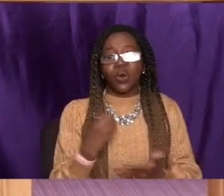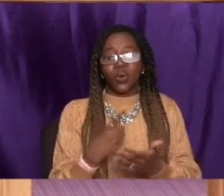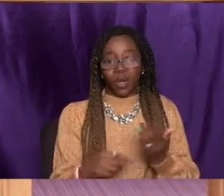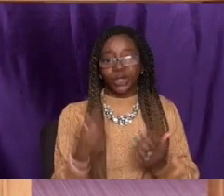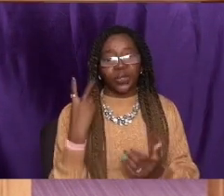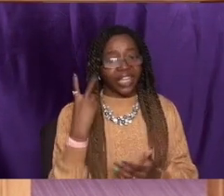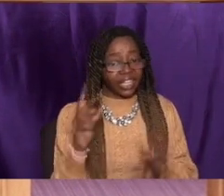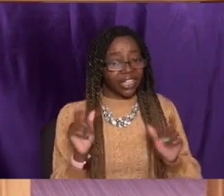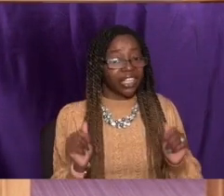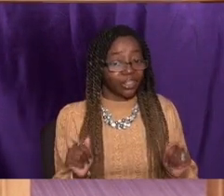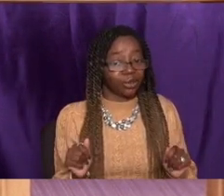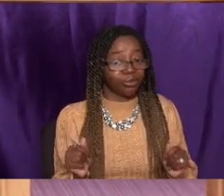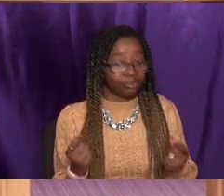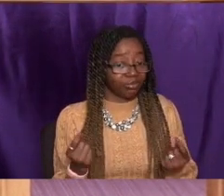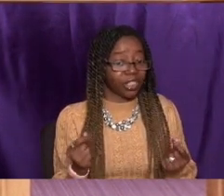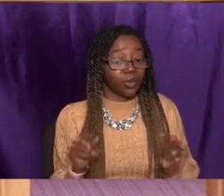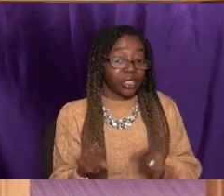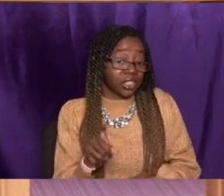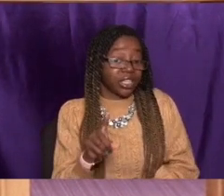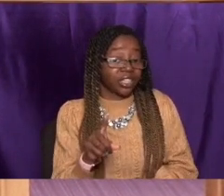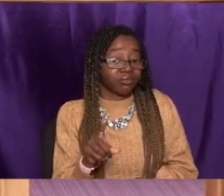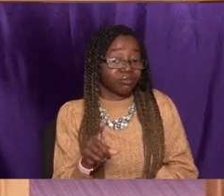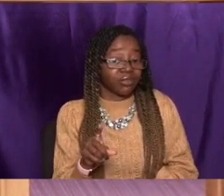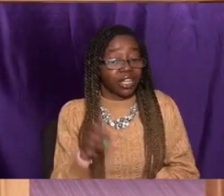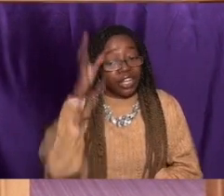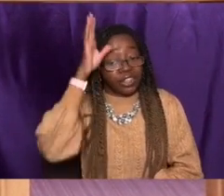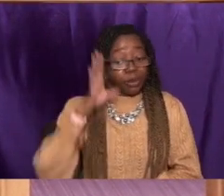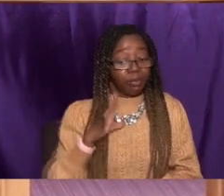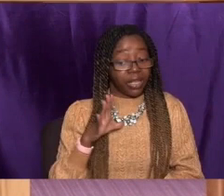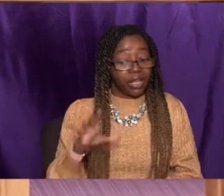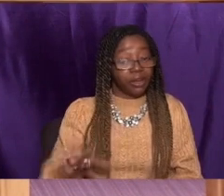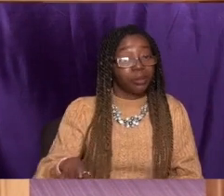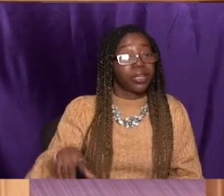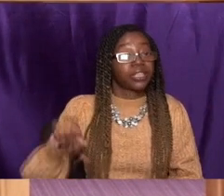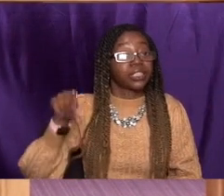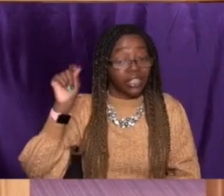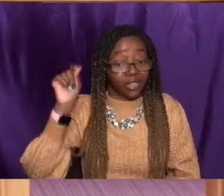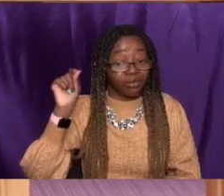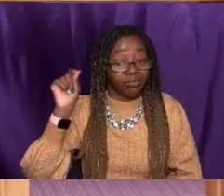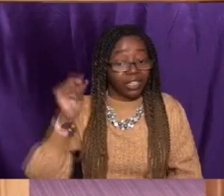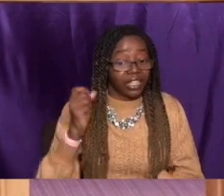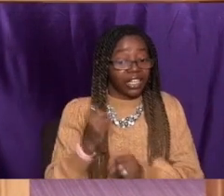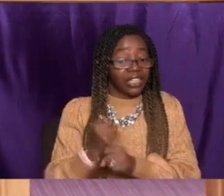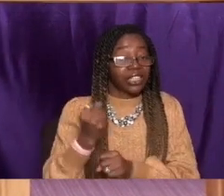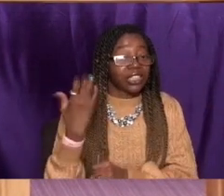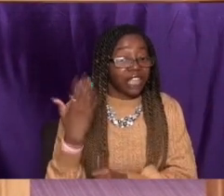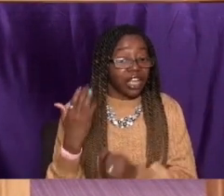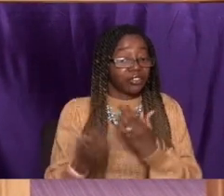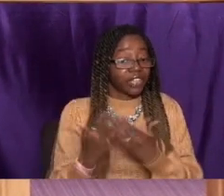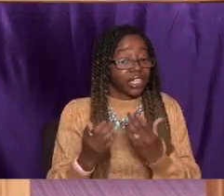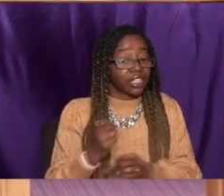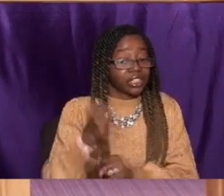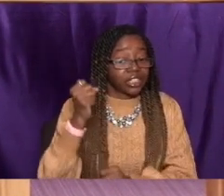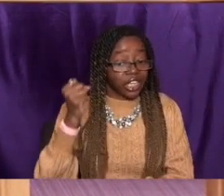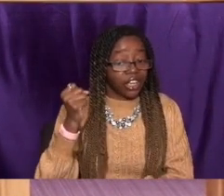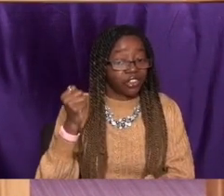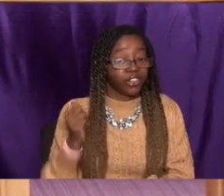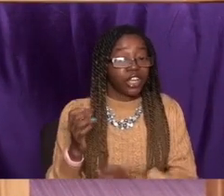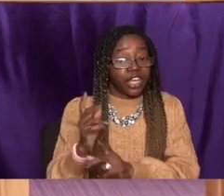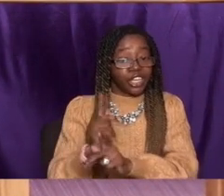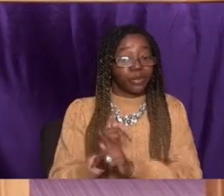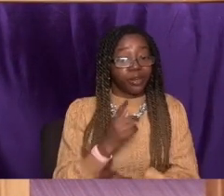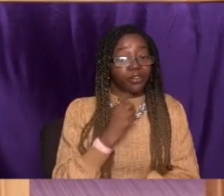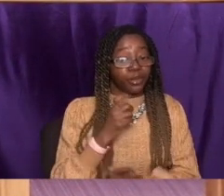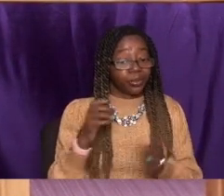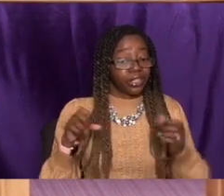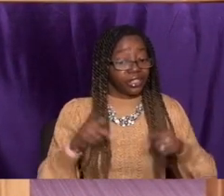with it. It was a snake. Moses picks it up. That staff, that simple staff, Moses is going to hold it over the Red Sea, and it